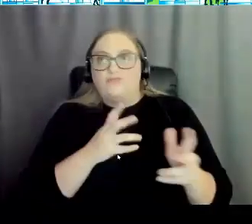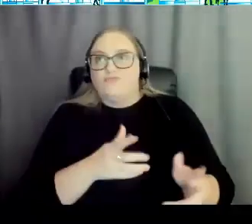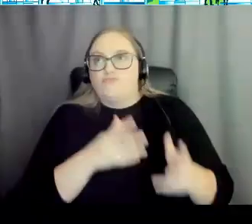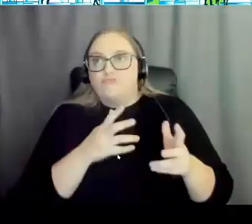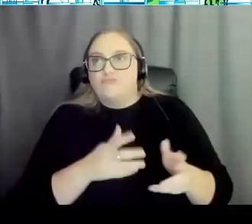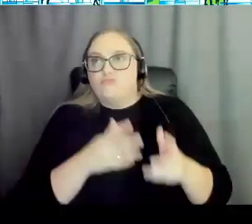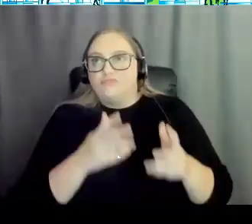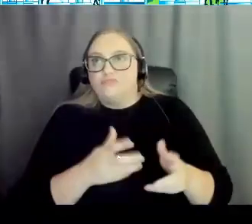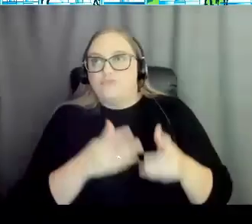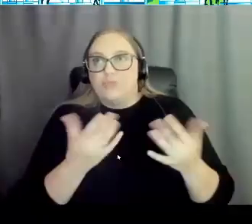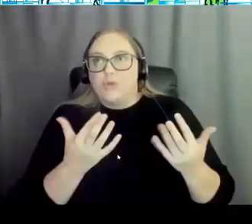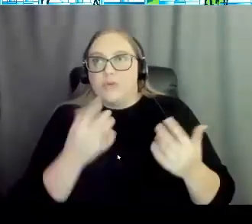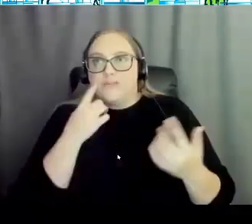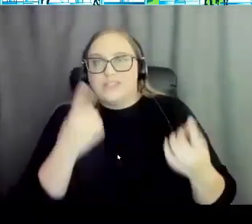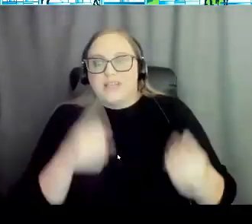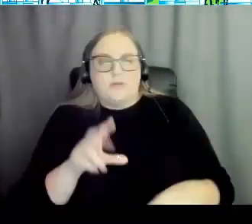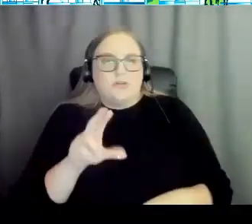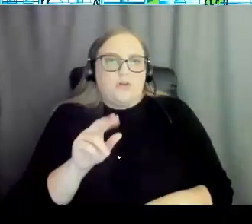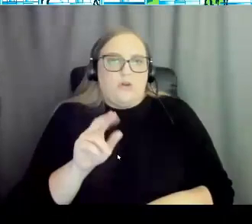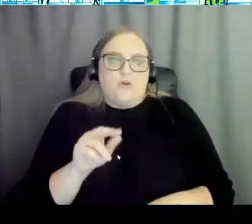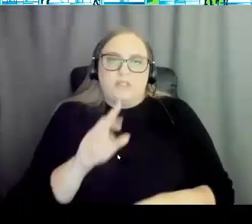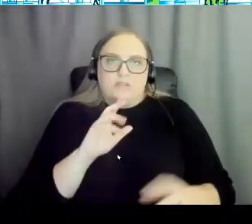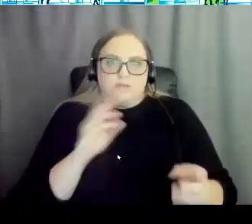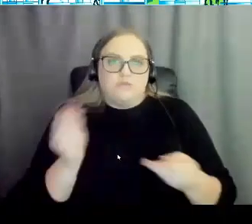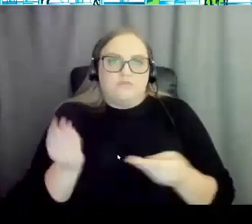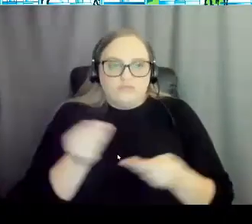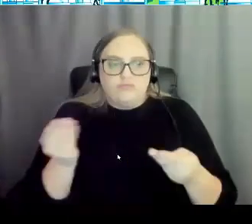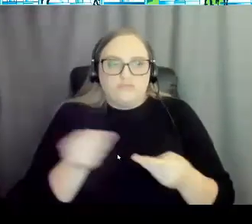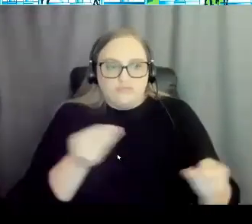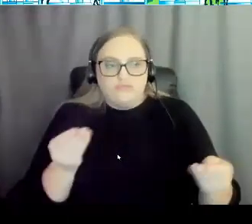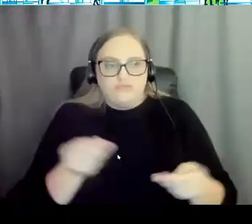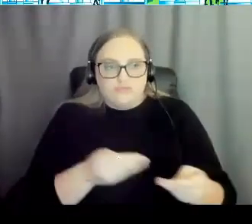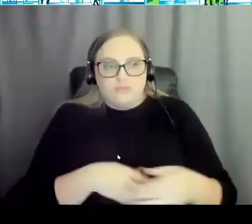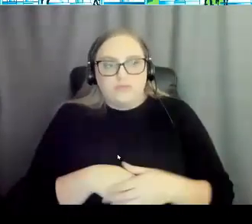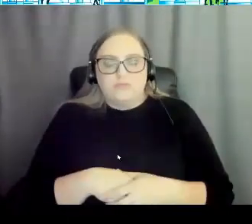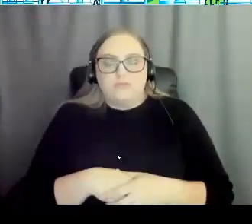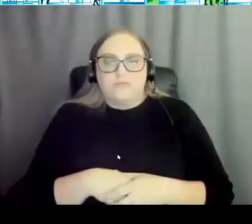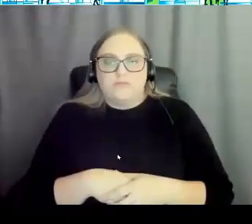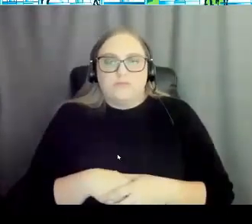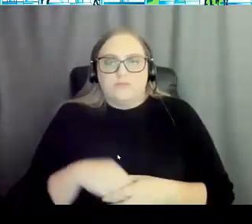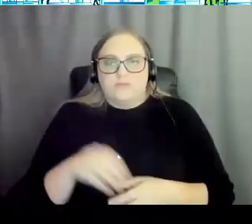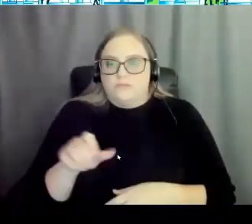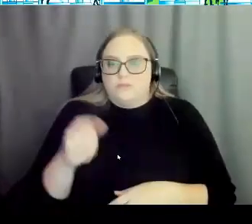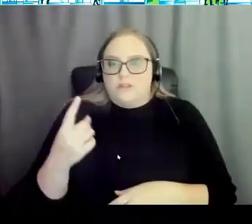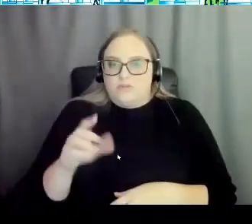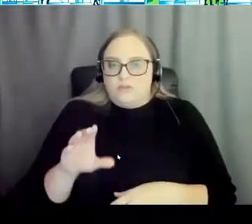happen. We're looking at it to be a dynamic operational facility. Thanks. Oh, we have another one right there.